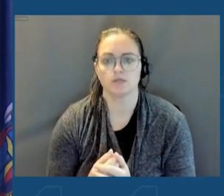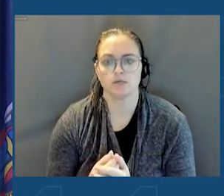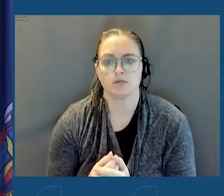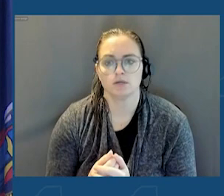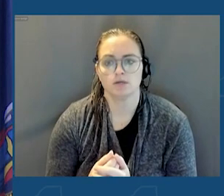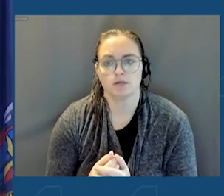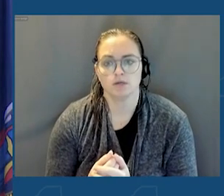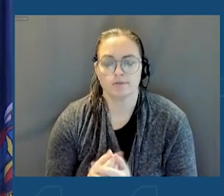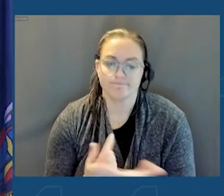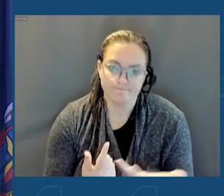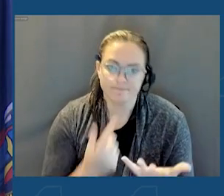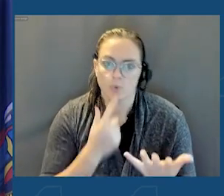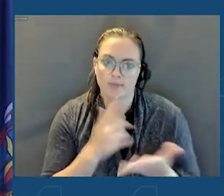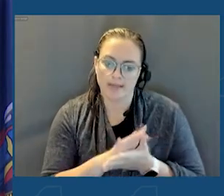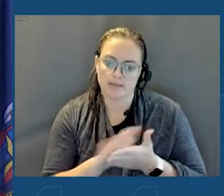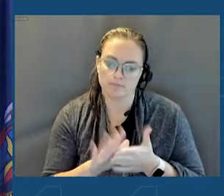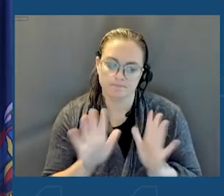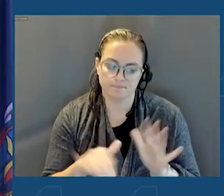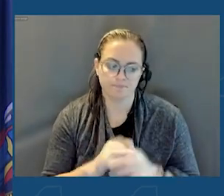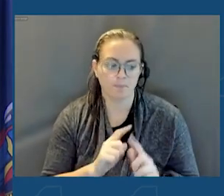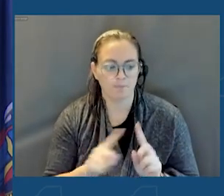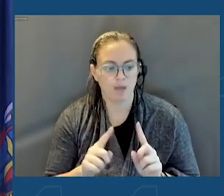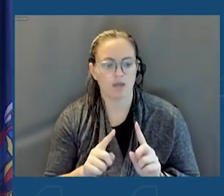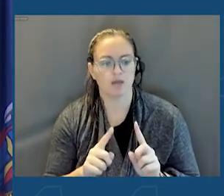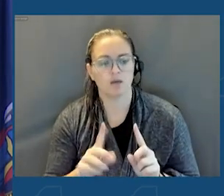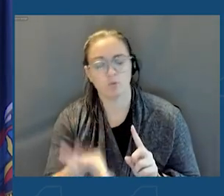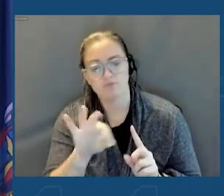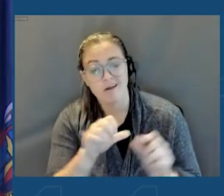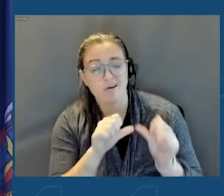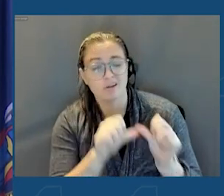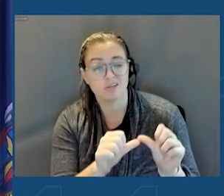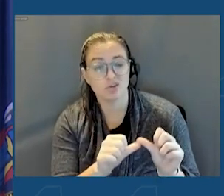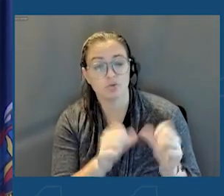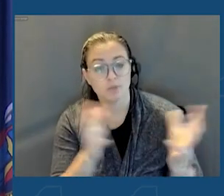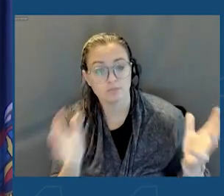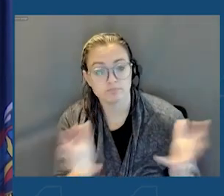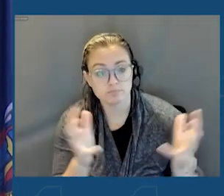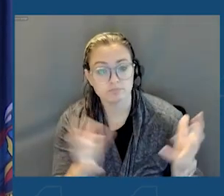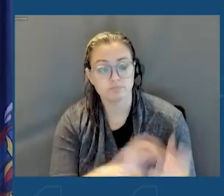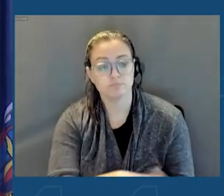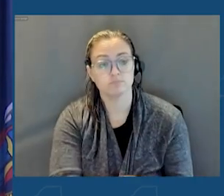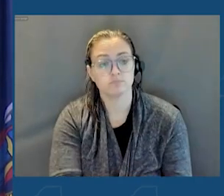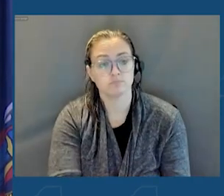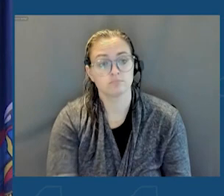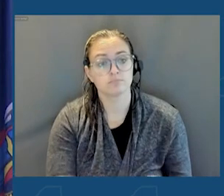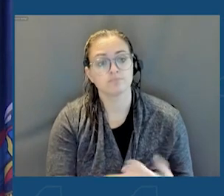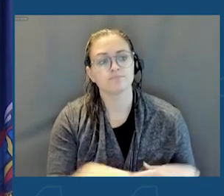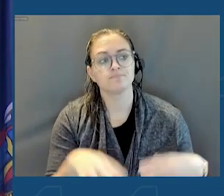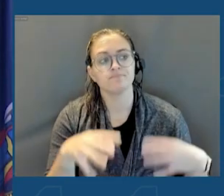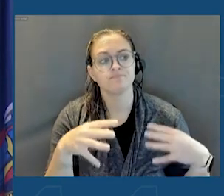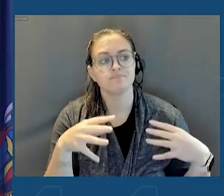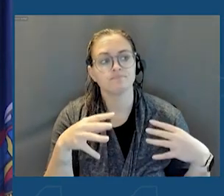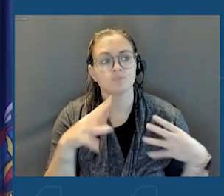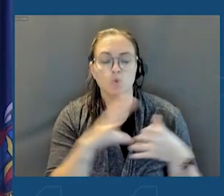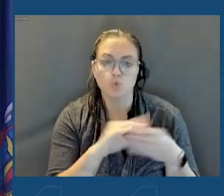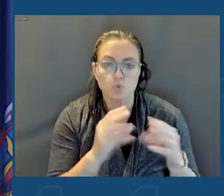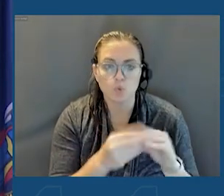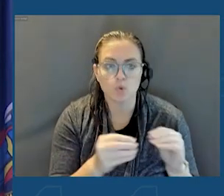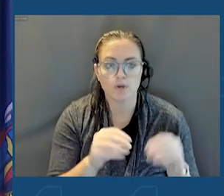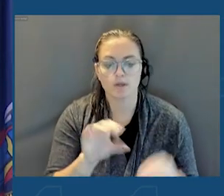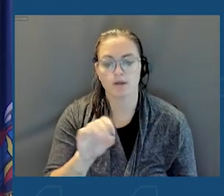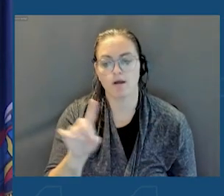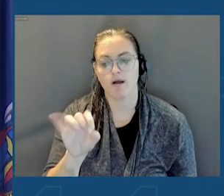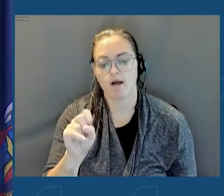lightly, but what we found and continue to be encouraged by is the stories like Osbert's,